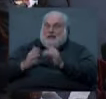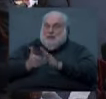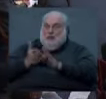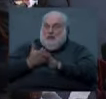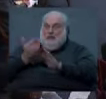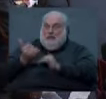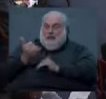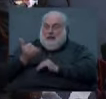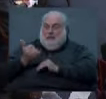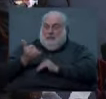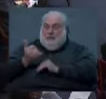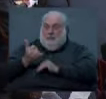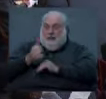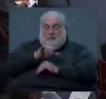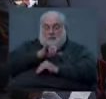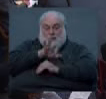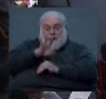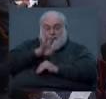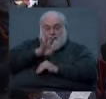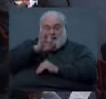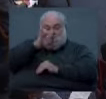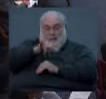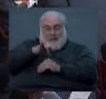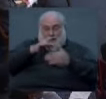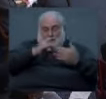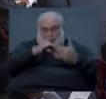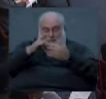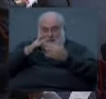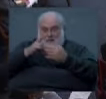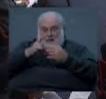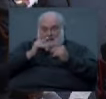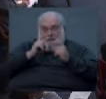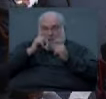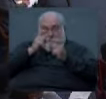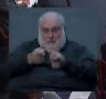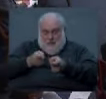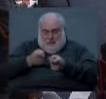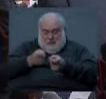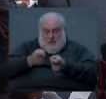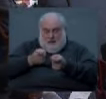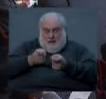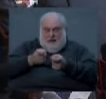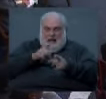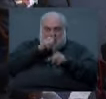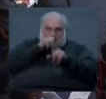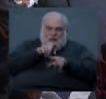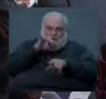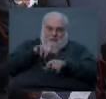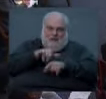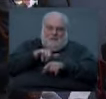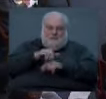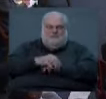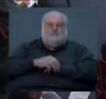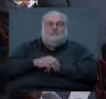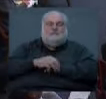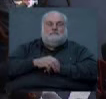But if this is driven by the people that donated the money, that kind of answers that question. Thank you.